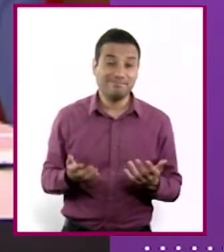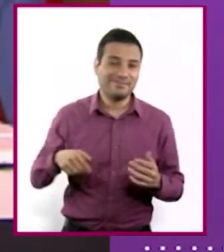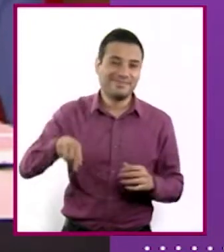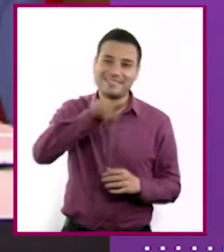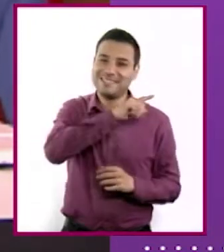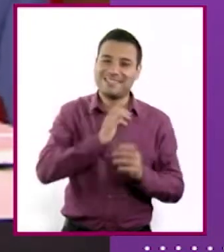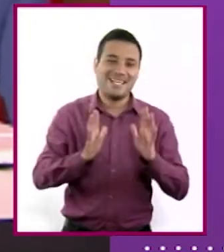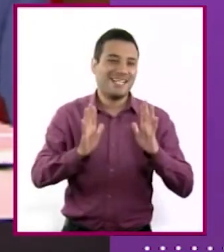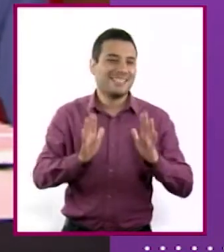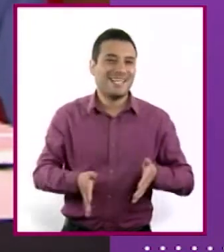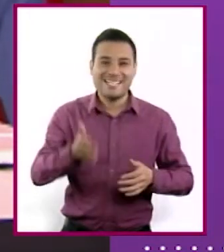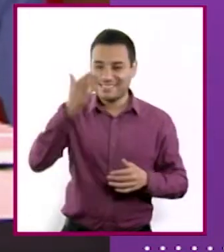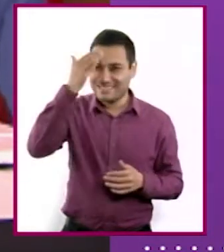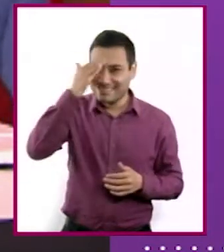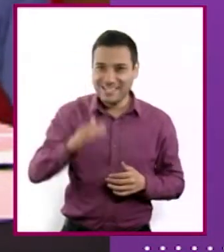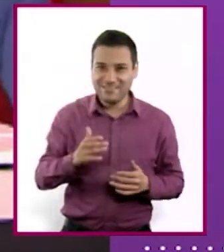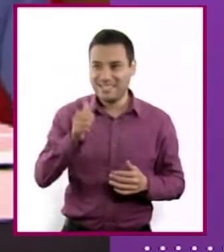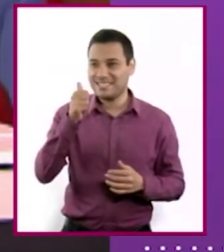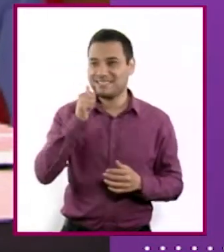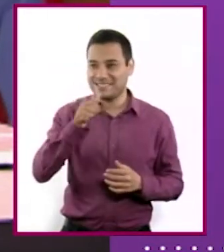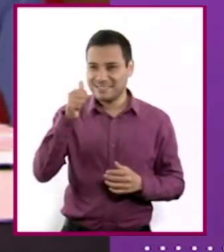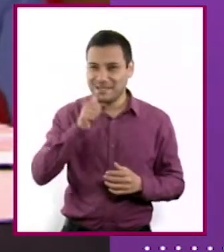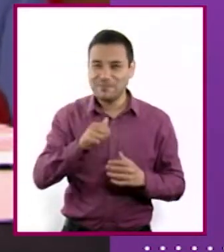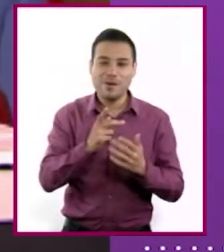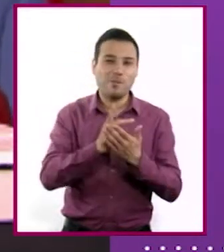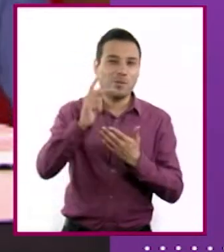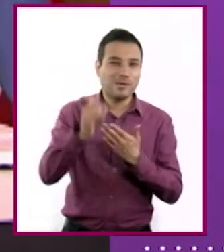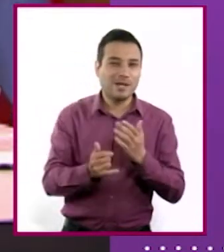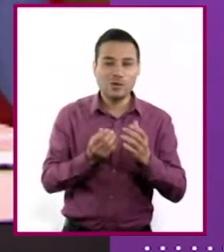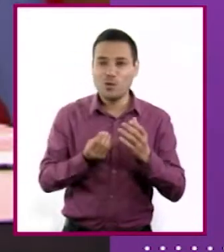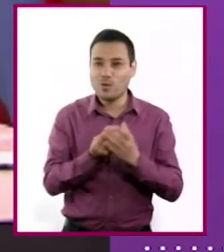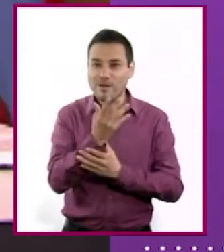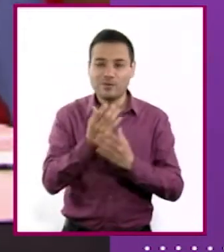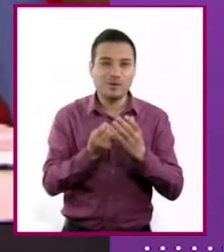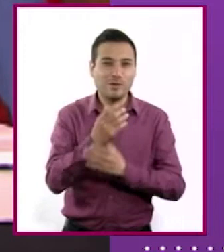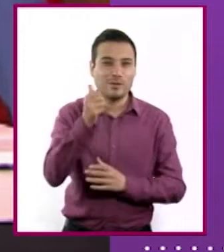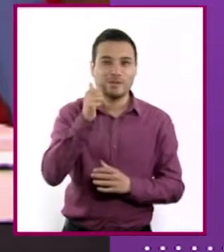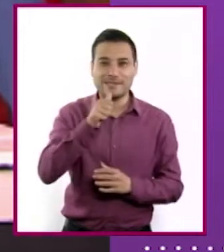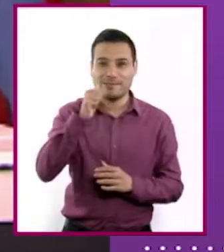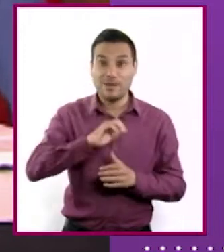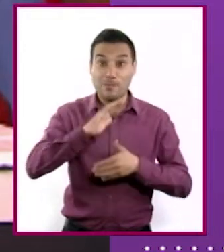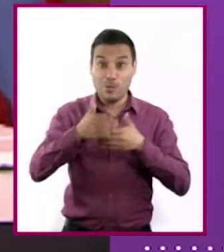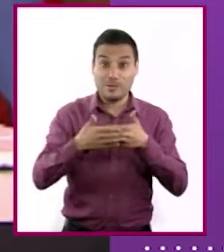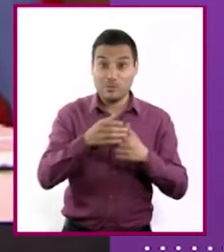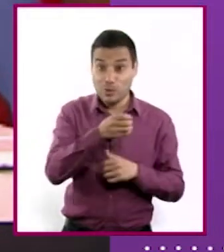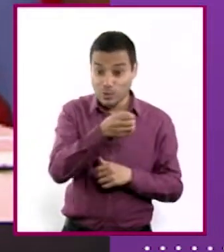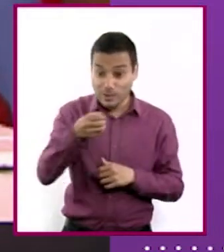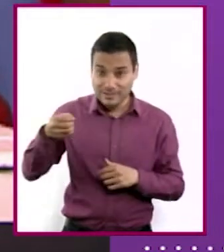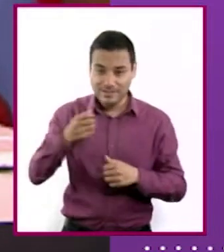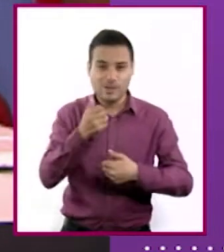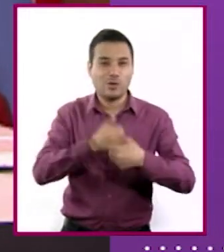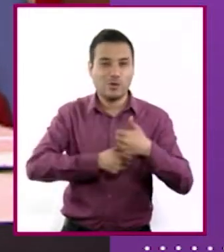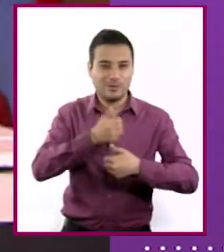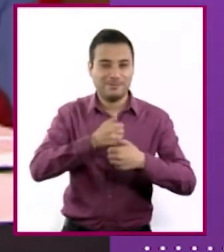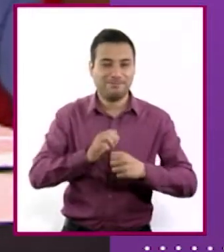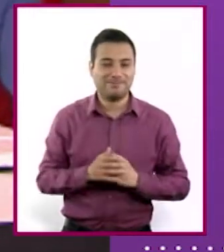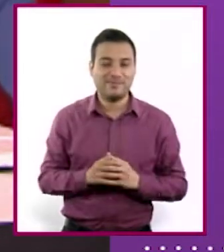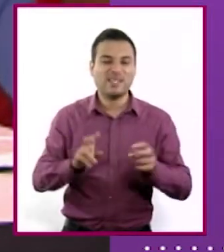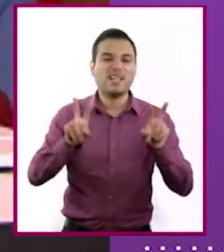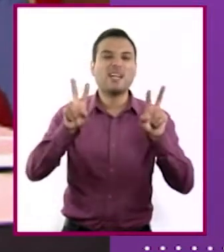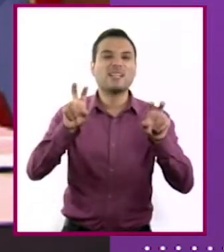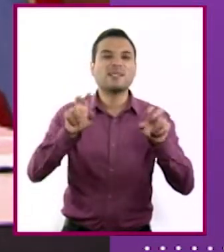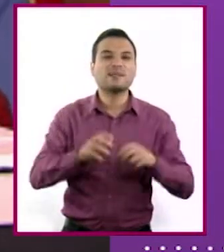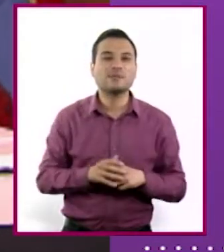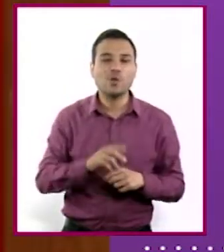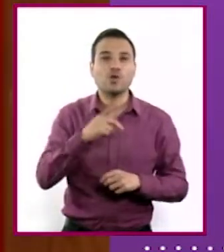know, we're always busy with new projects. We organized a new contest yesterday. It's called Tell Us